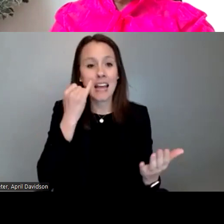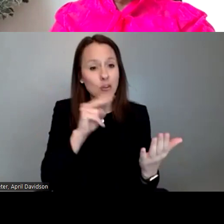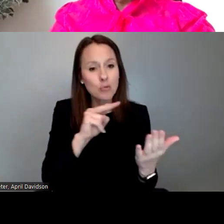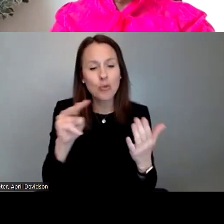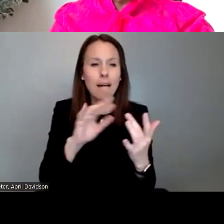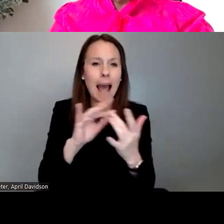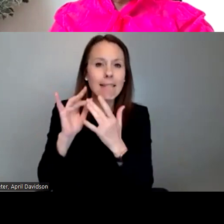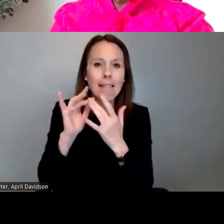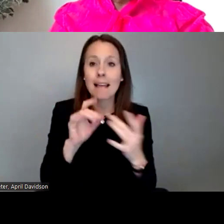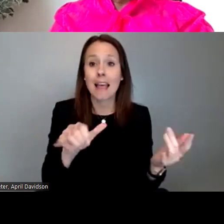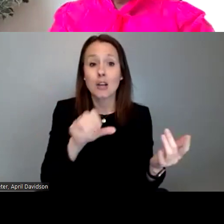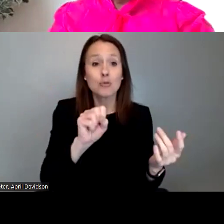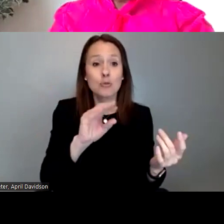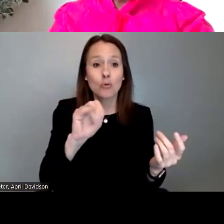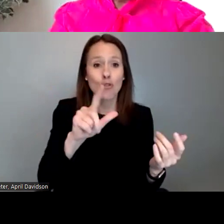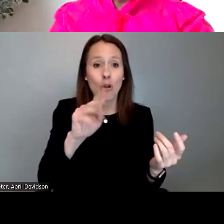online, socially,